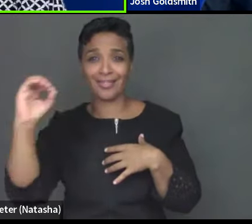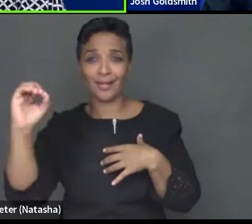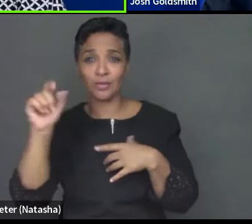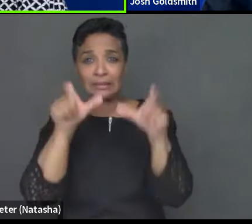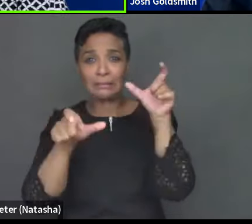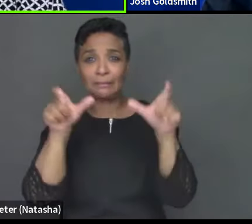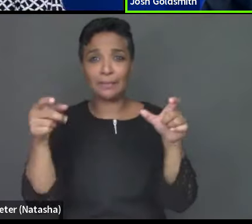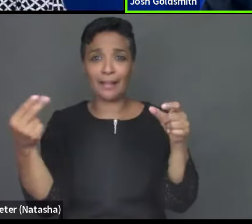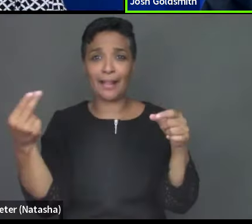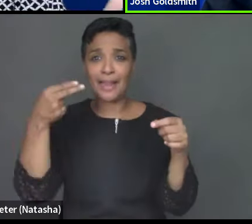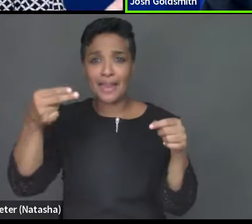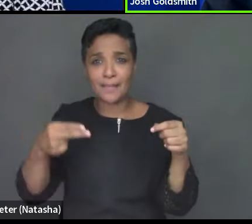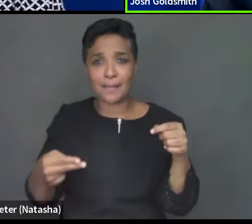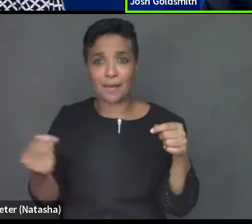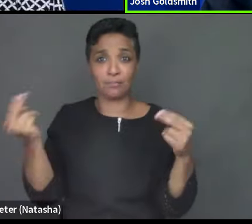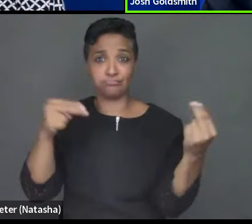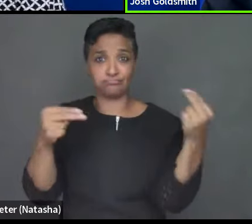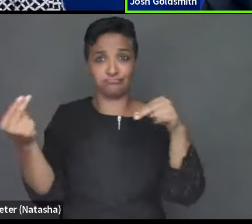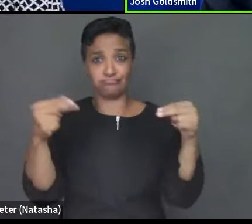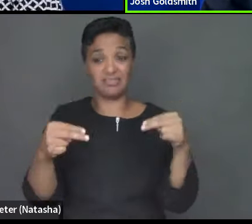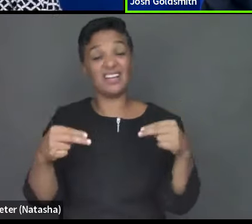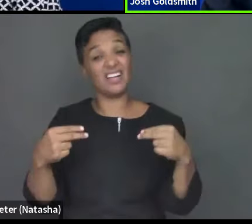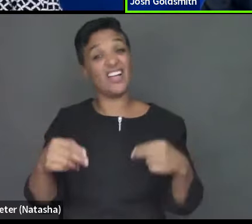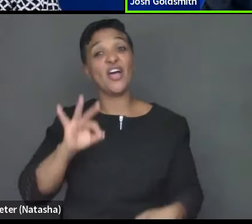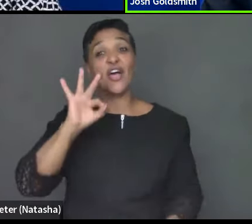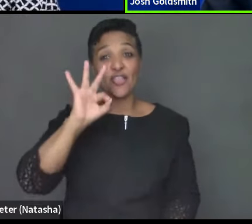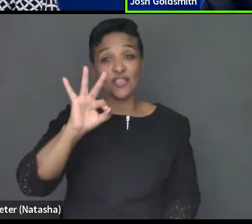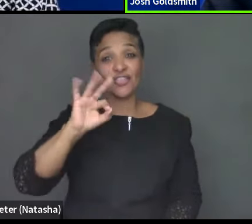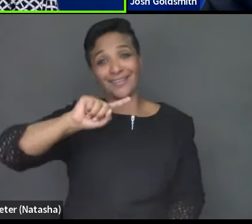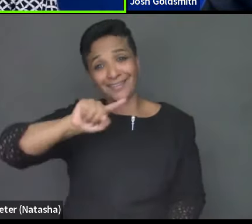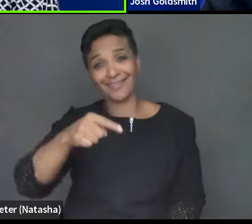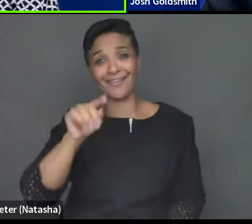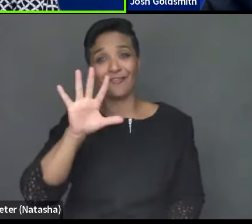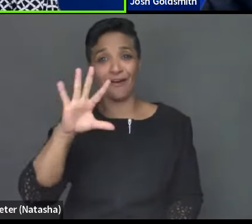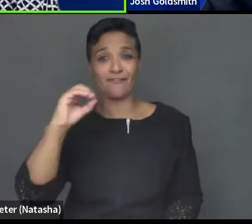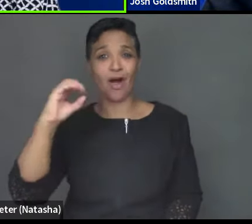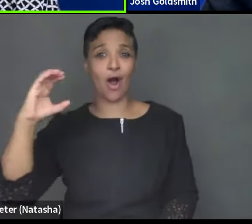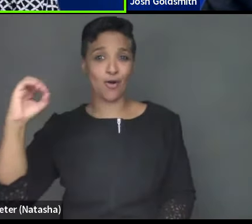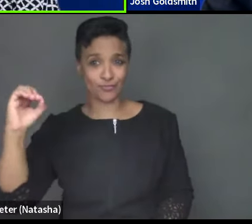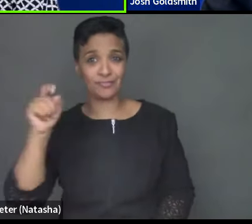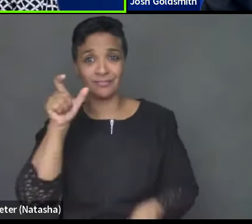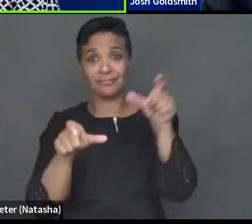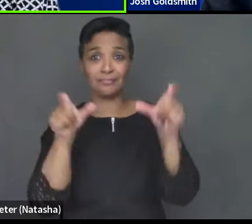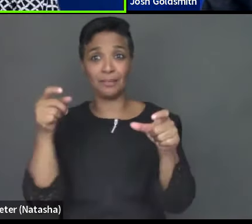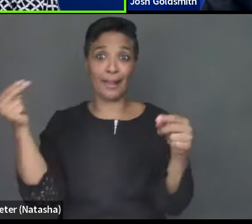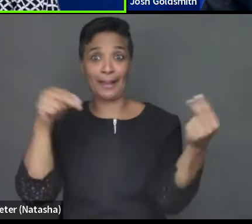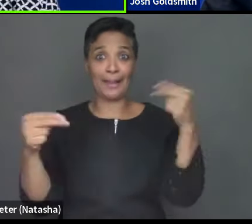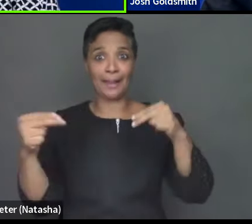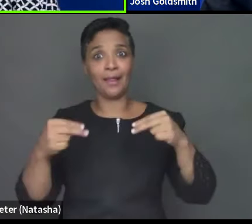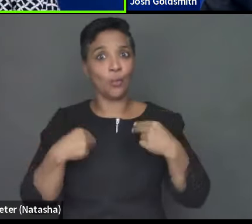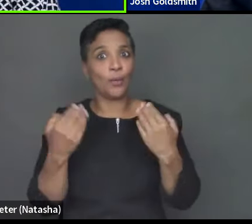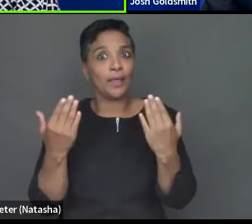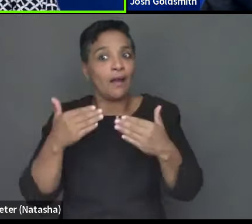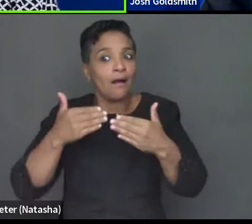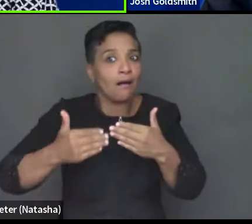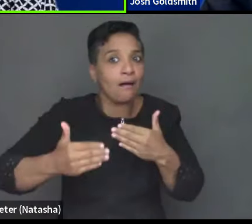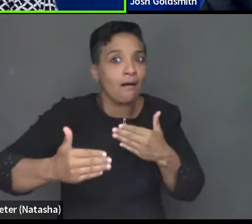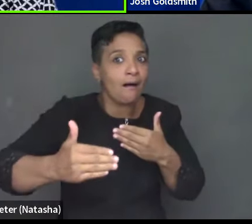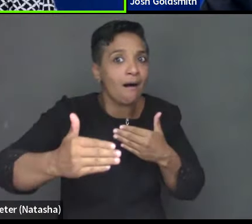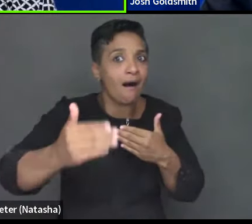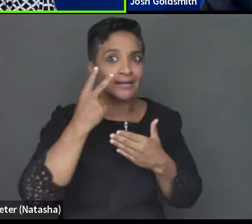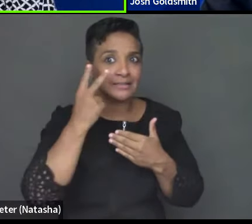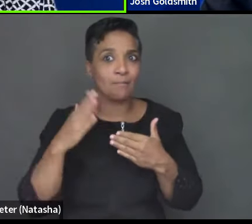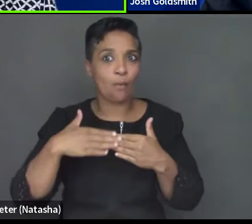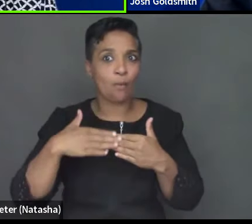over 30. Over 3,500. Or over 3,500. And we expect to see more people register over the next few